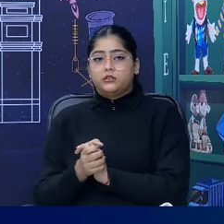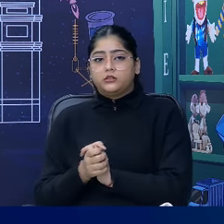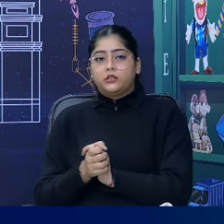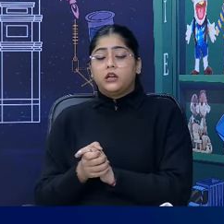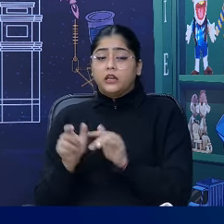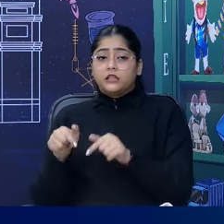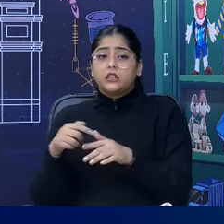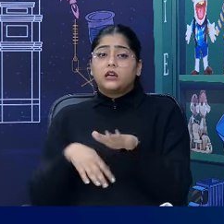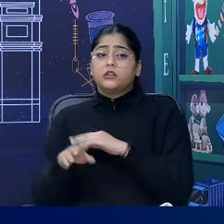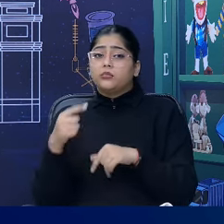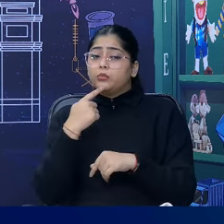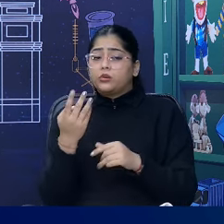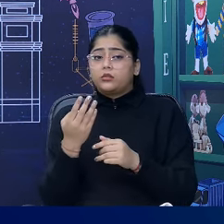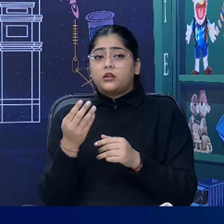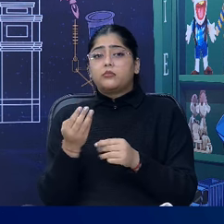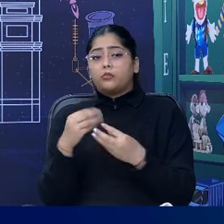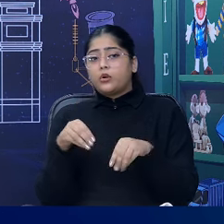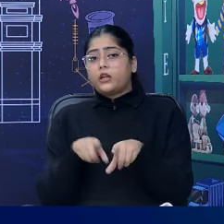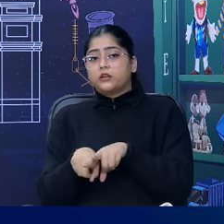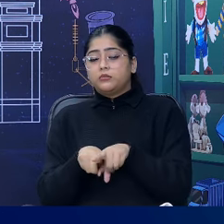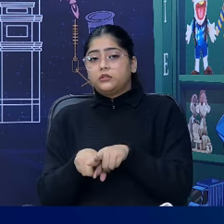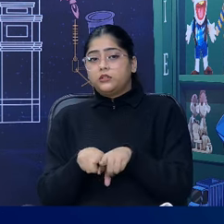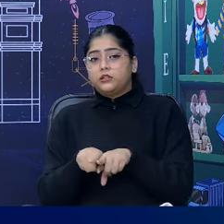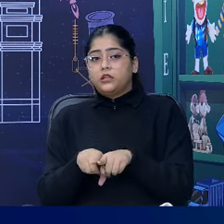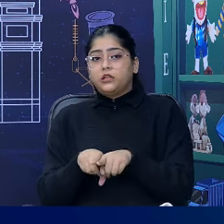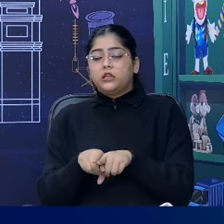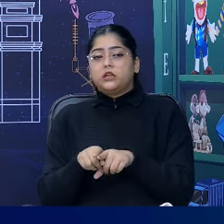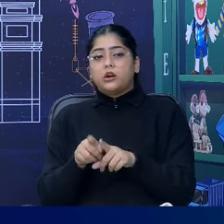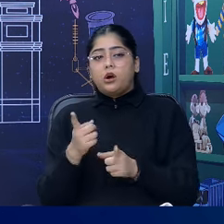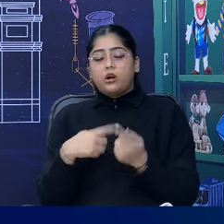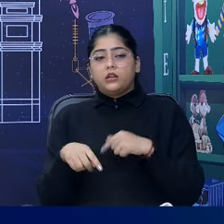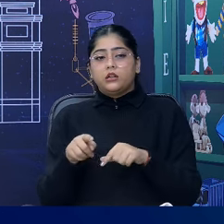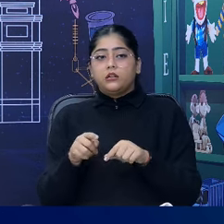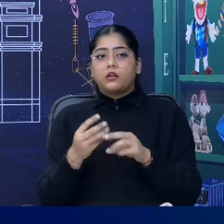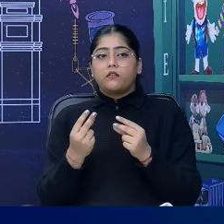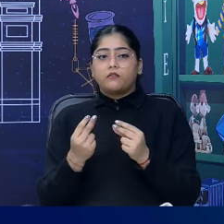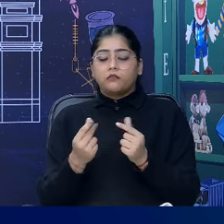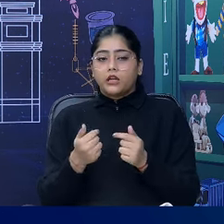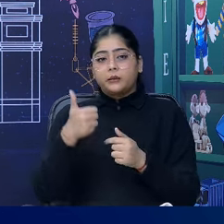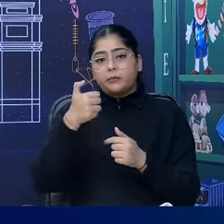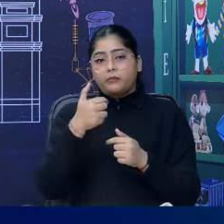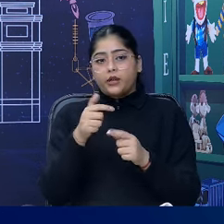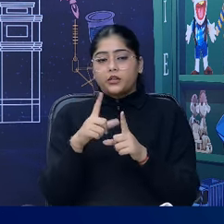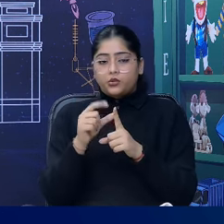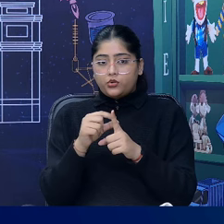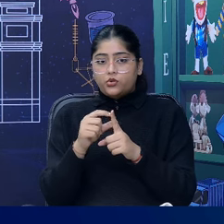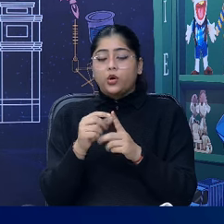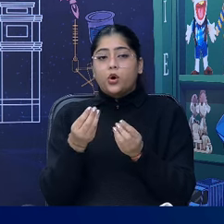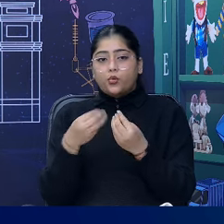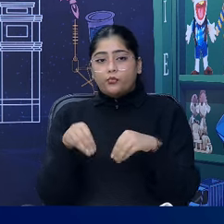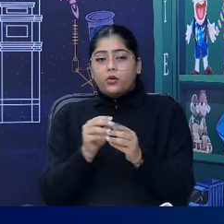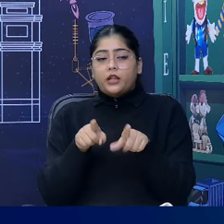just quote some more examples. So, children, pick up the pen and write down 2-3 more examples